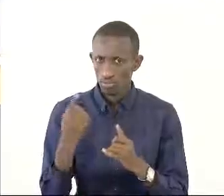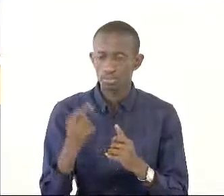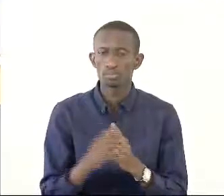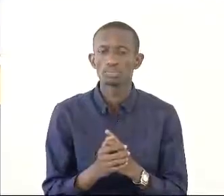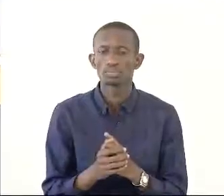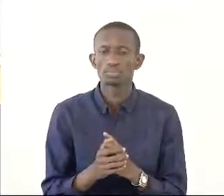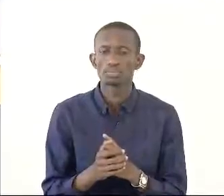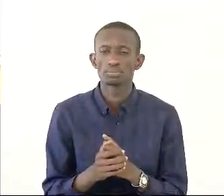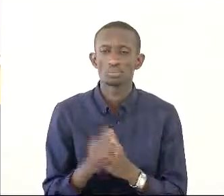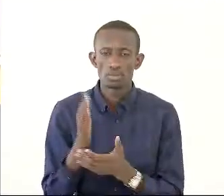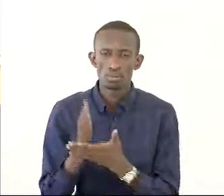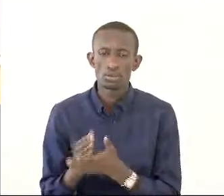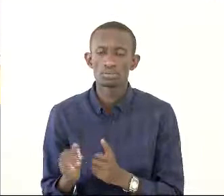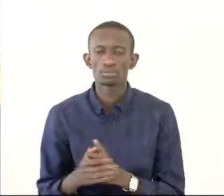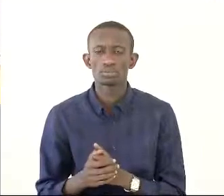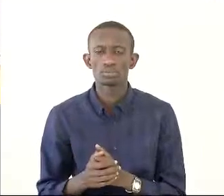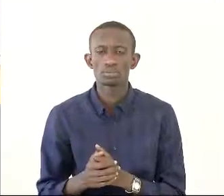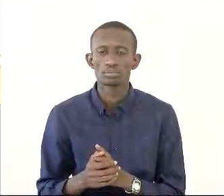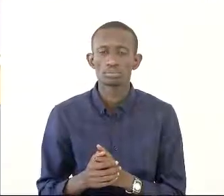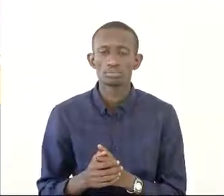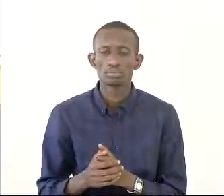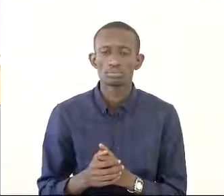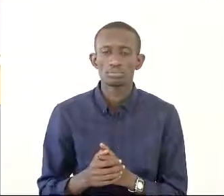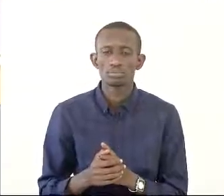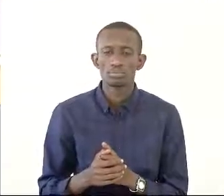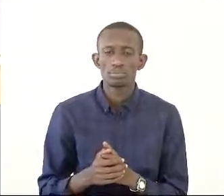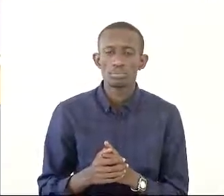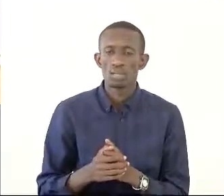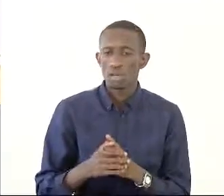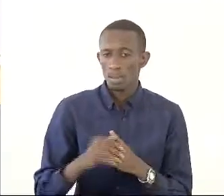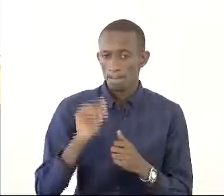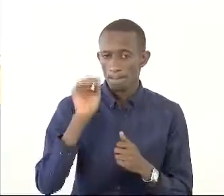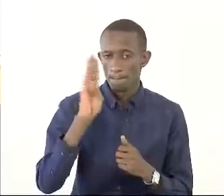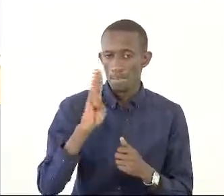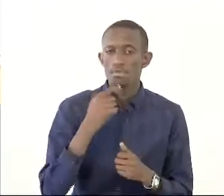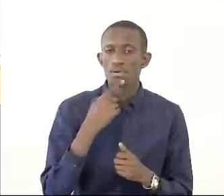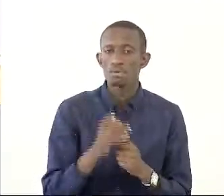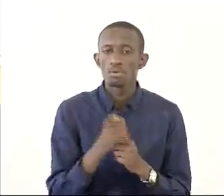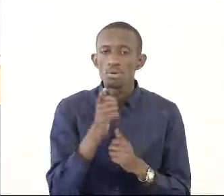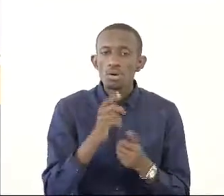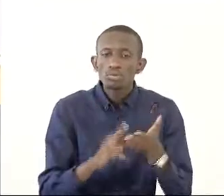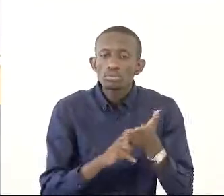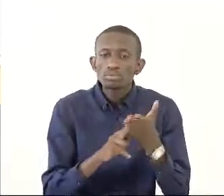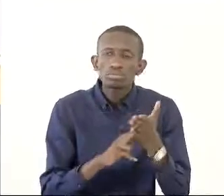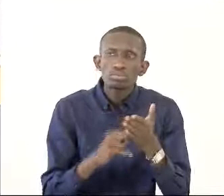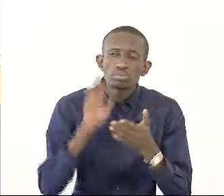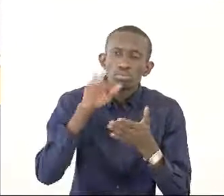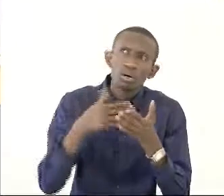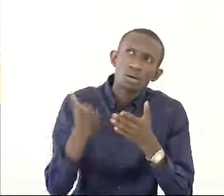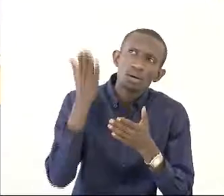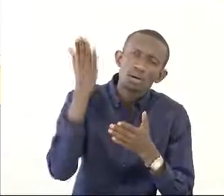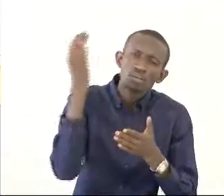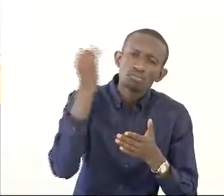A. Sub-question B, it is to use the above graph to solve. Look at the PowerPoint. It's to use the